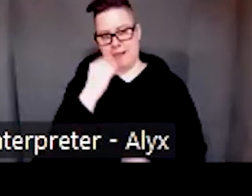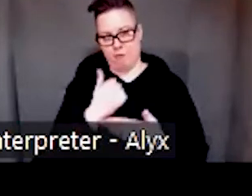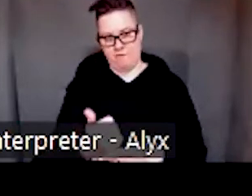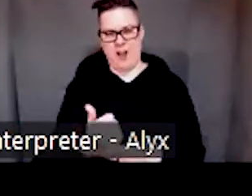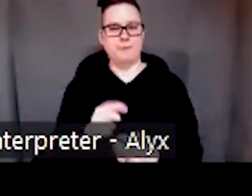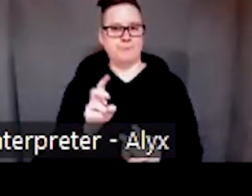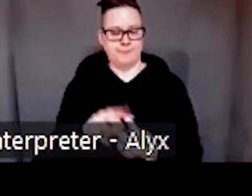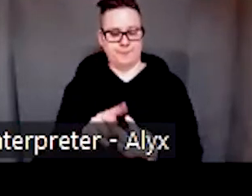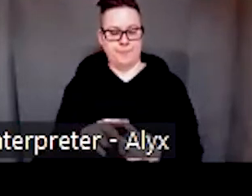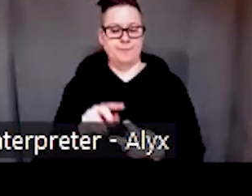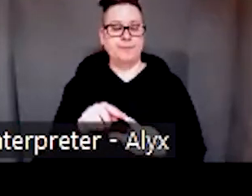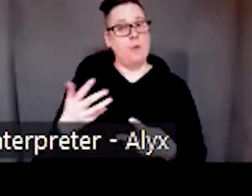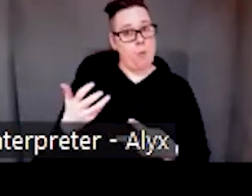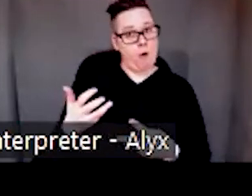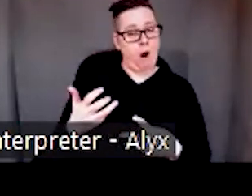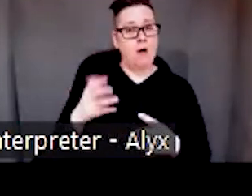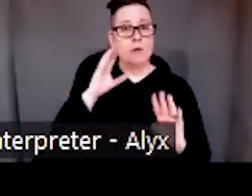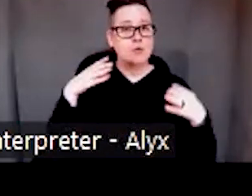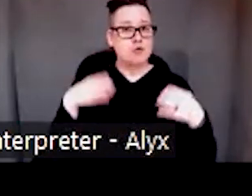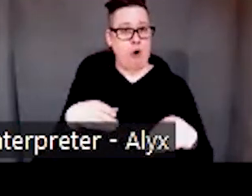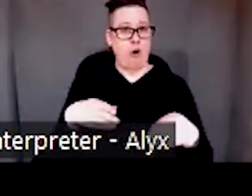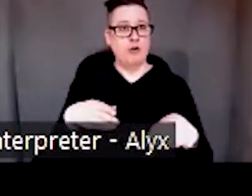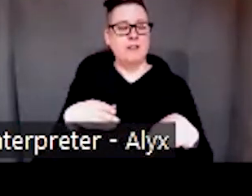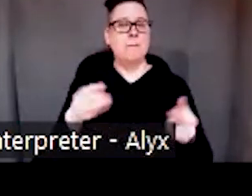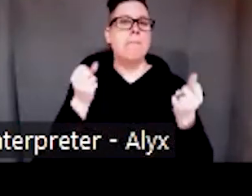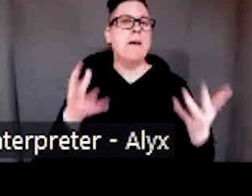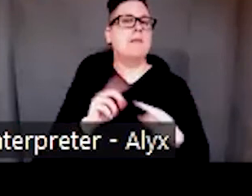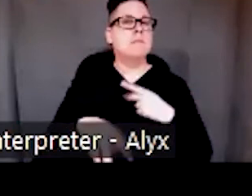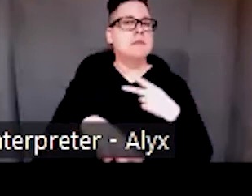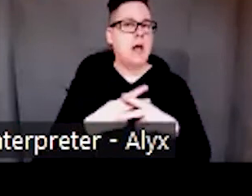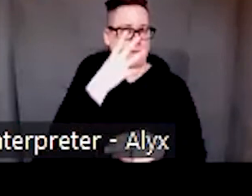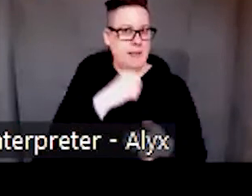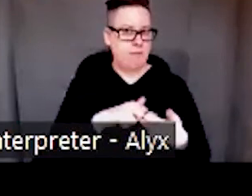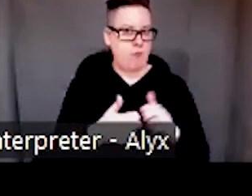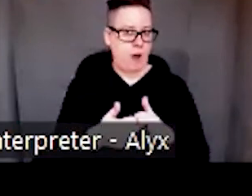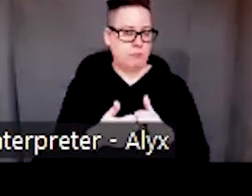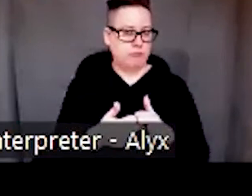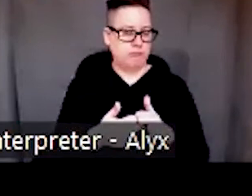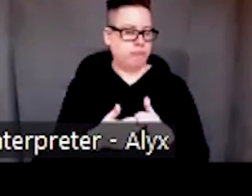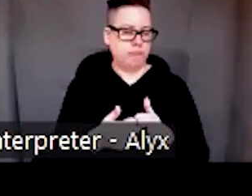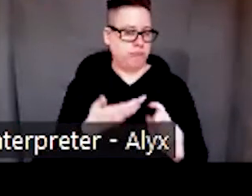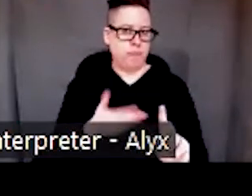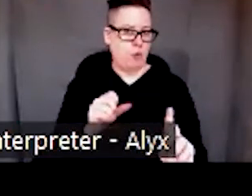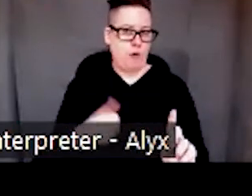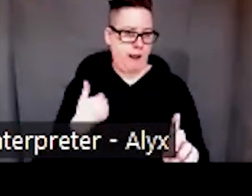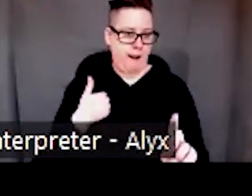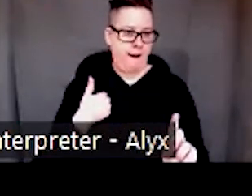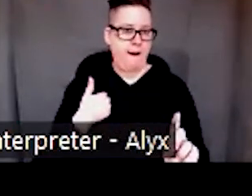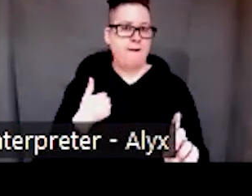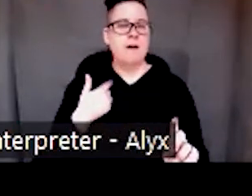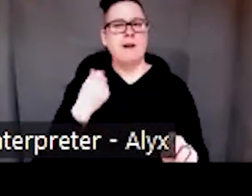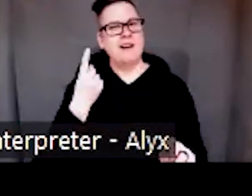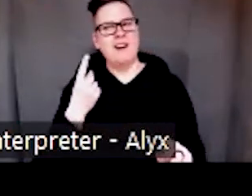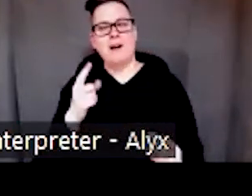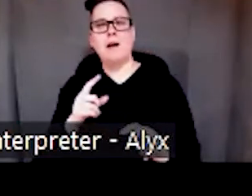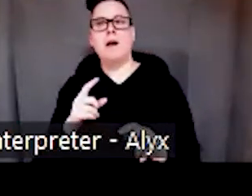that Dr. Harvey wanted to be able to target multiple types of sleep problems that a person might have. This contrasts with techniques